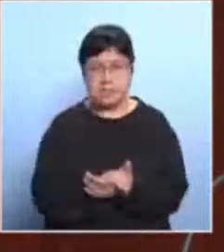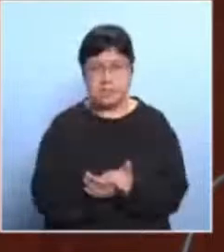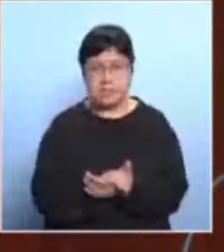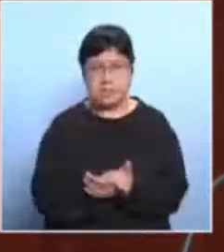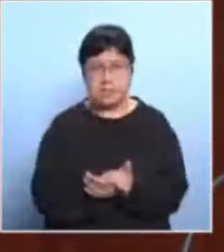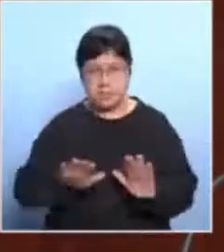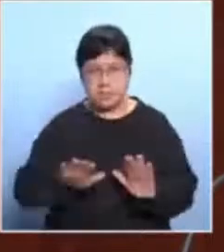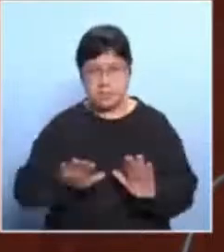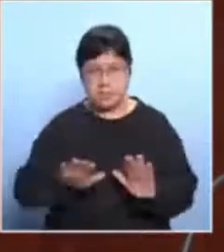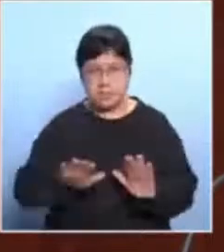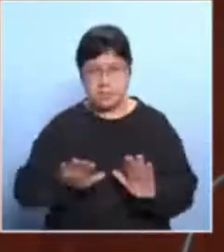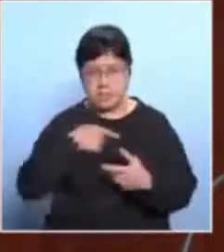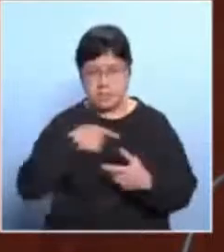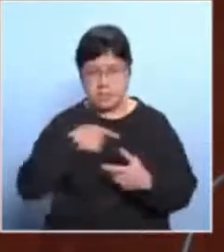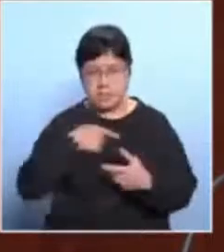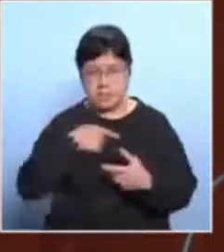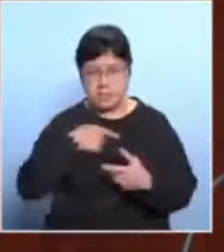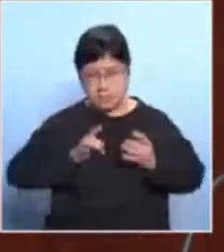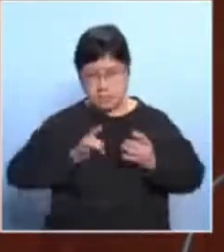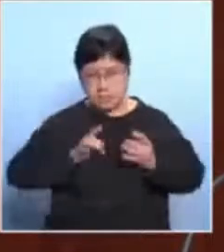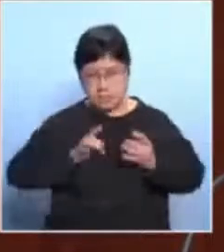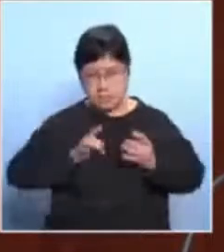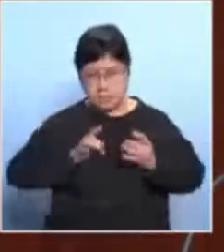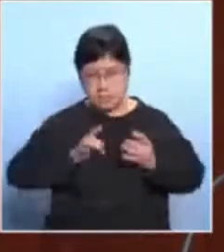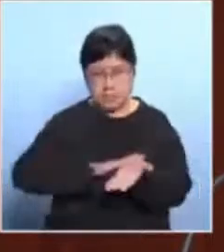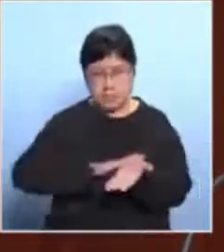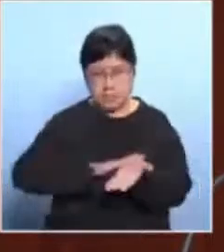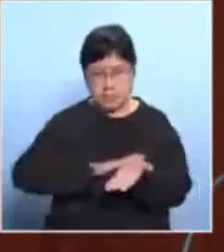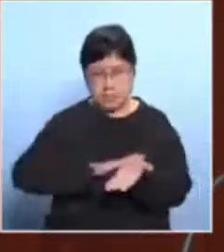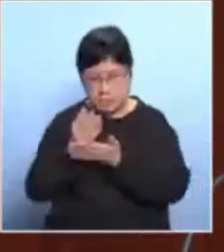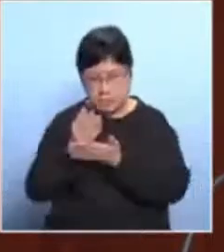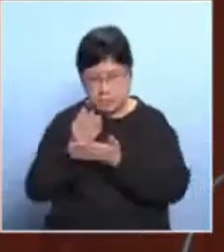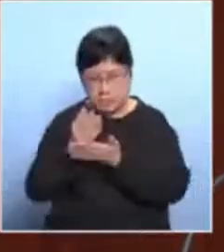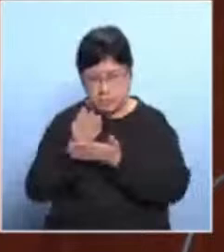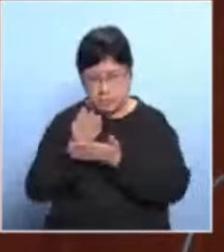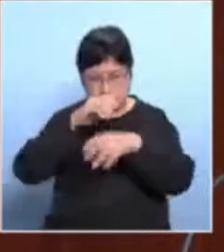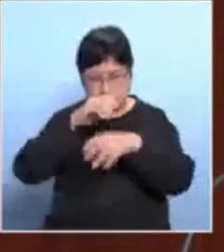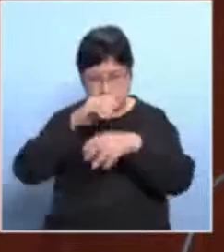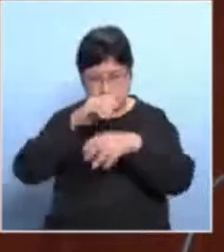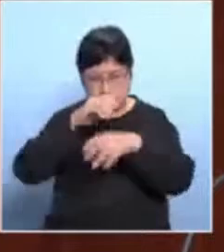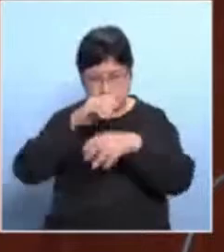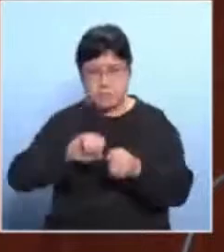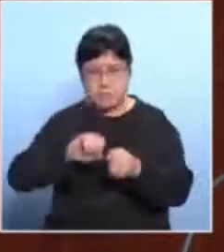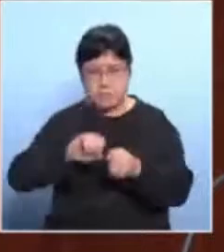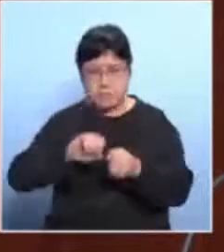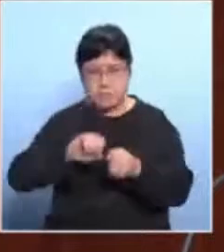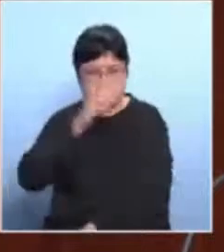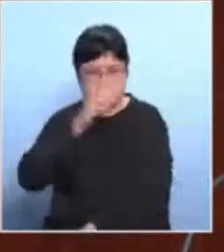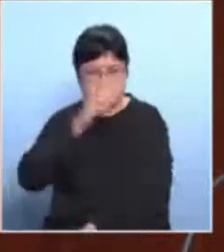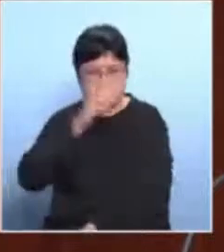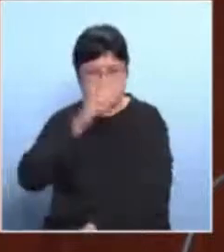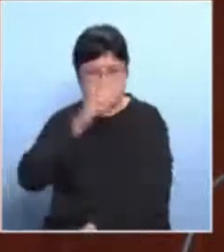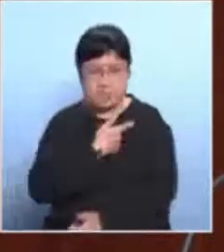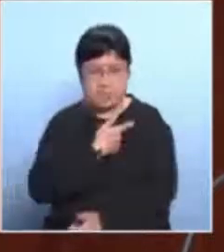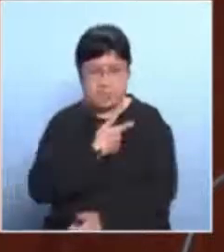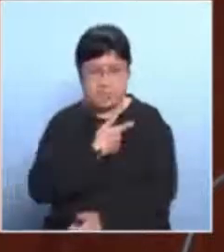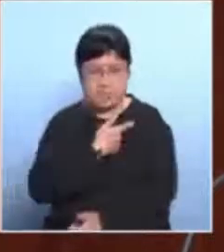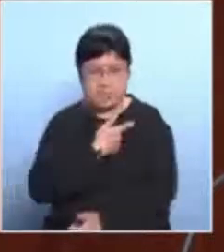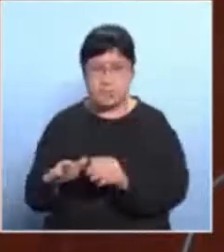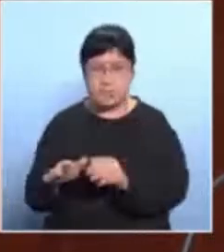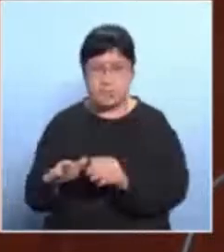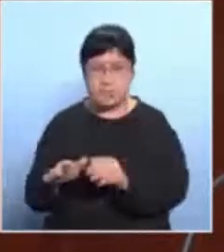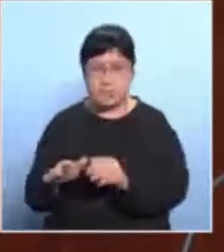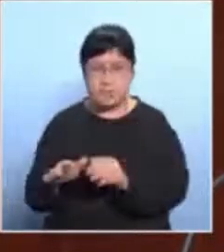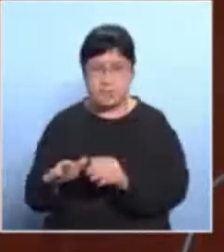trial resources in the public and private healthcare sectors in Hong Kong, including researchers, supporting services, data banks, sample